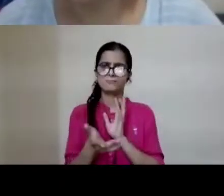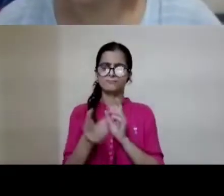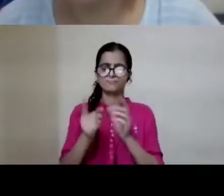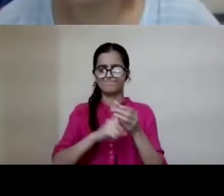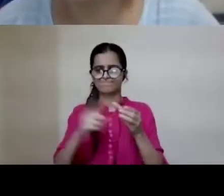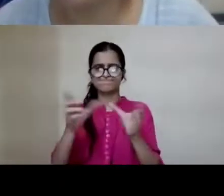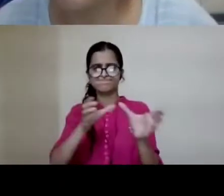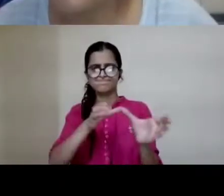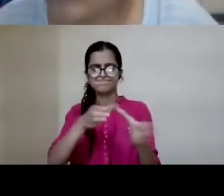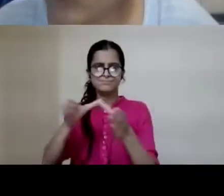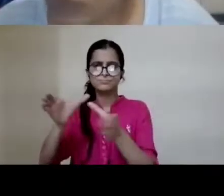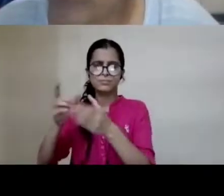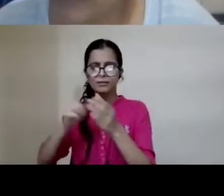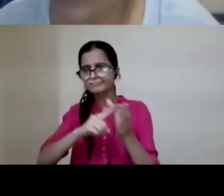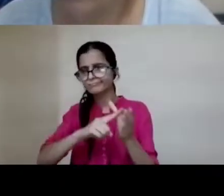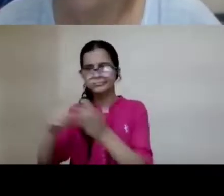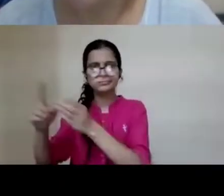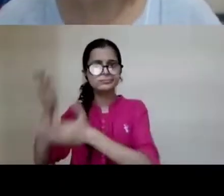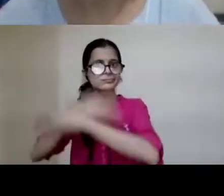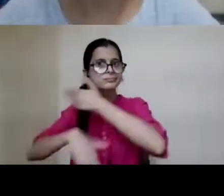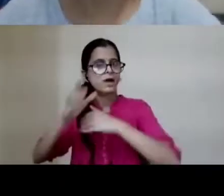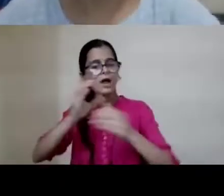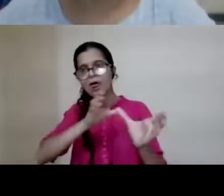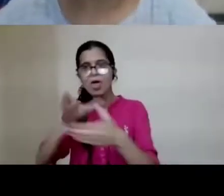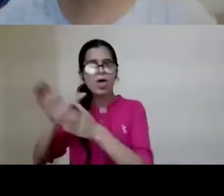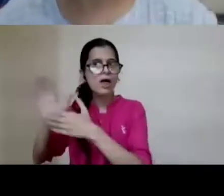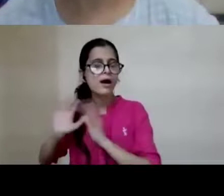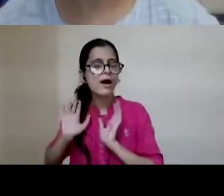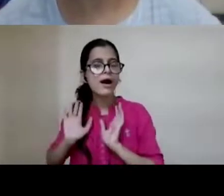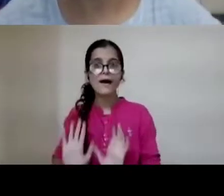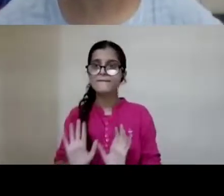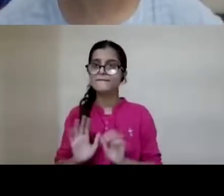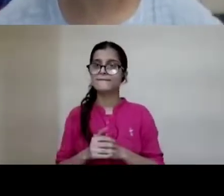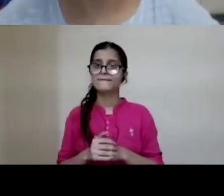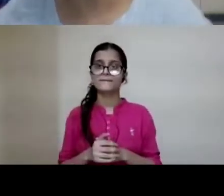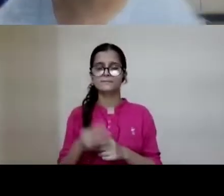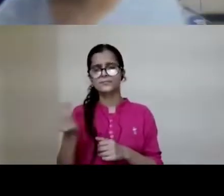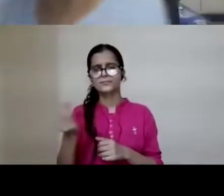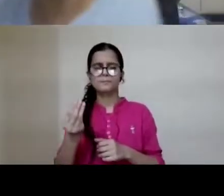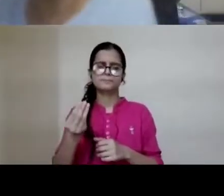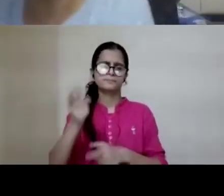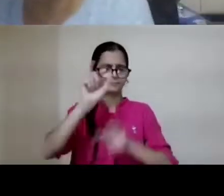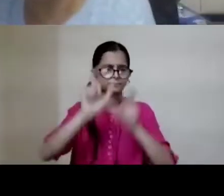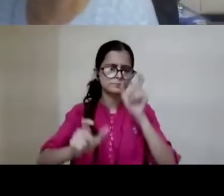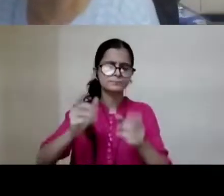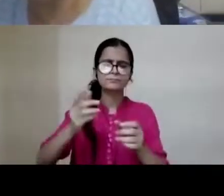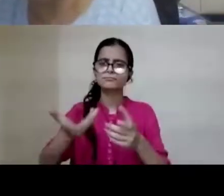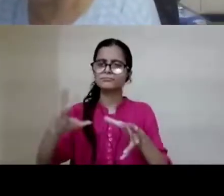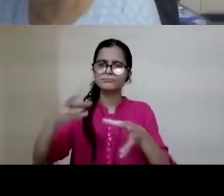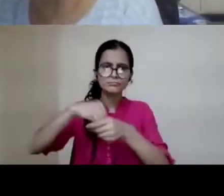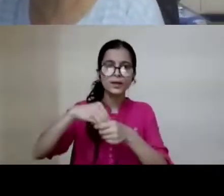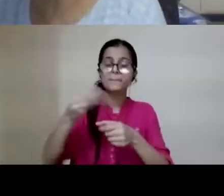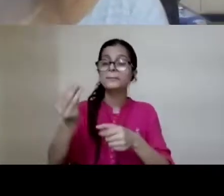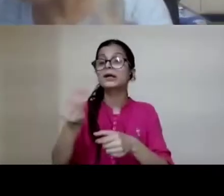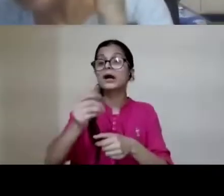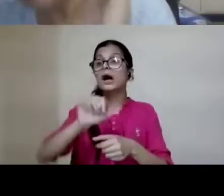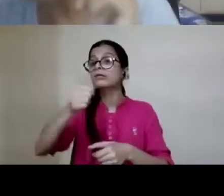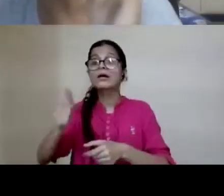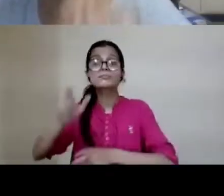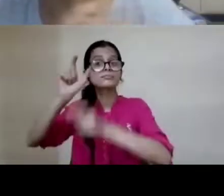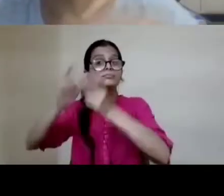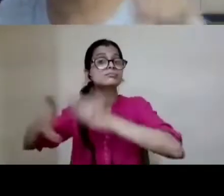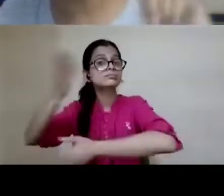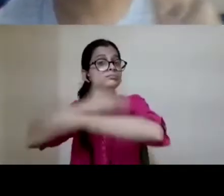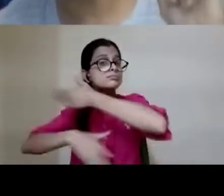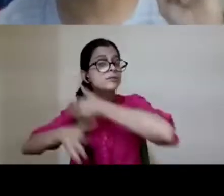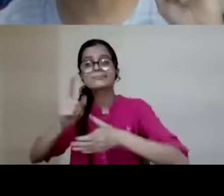exclusions which are just waiting to happen. So even if some set of people have come in, there are others who are getting left out. If we were